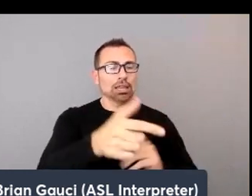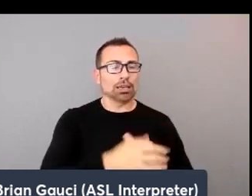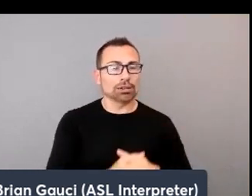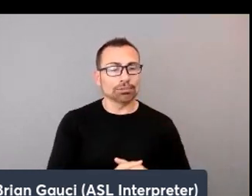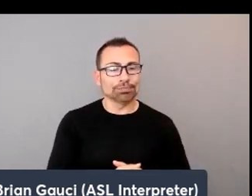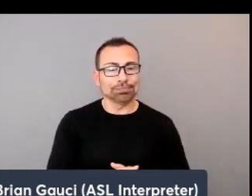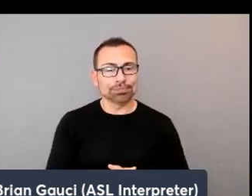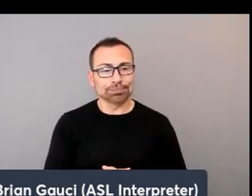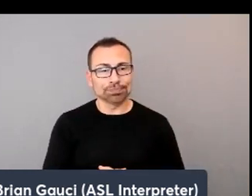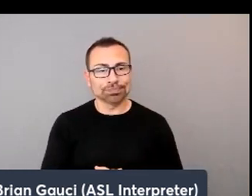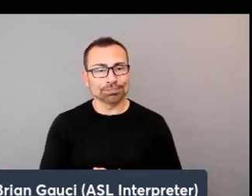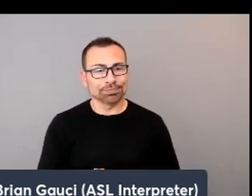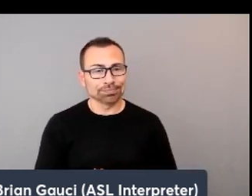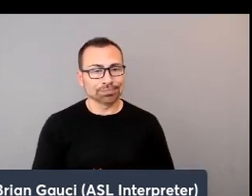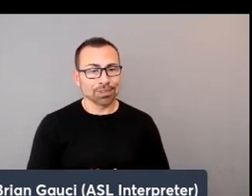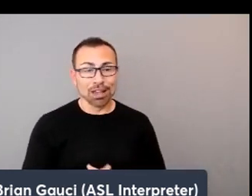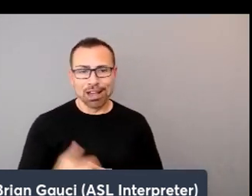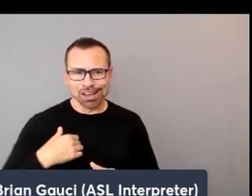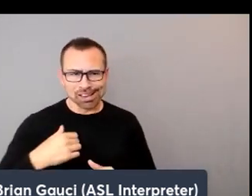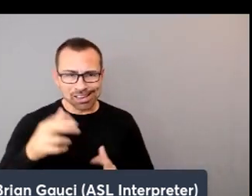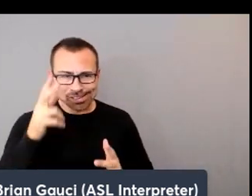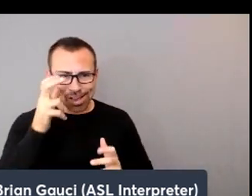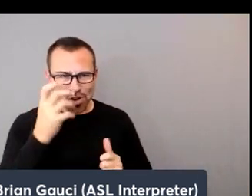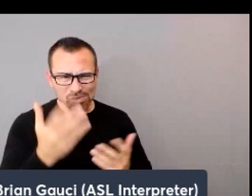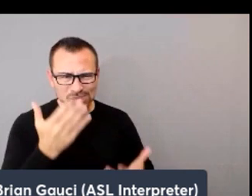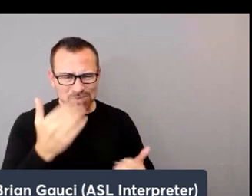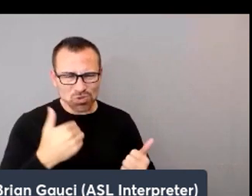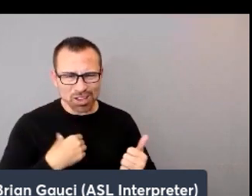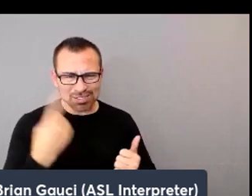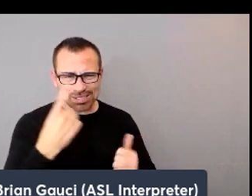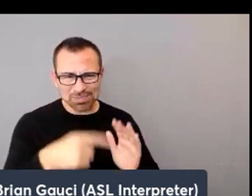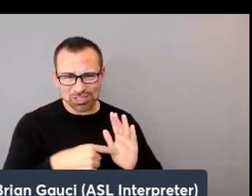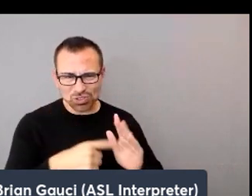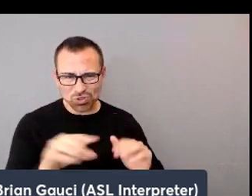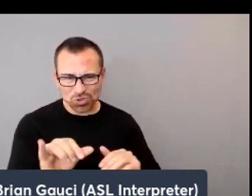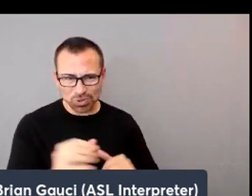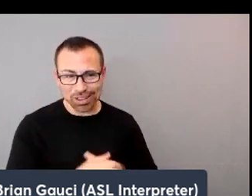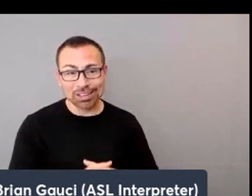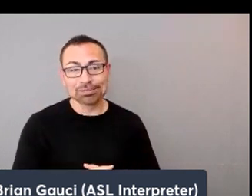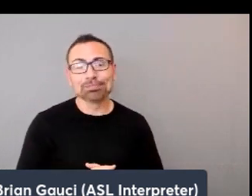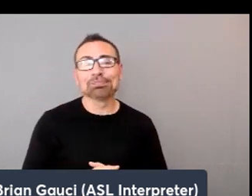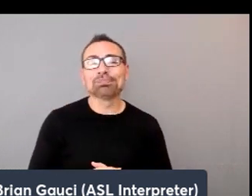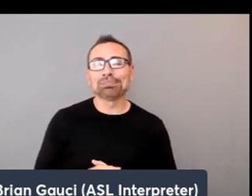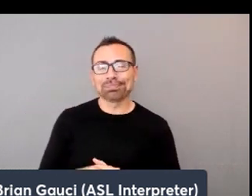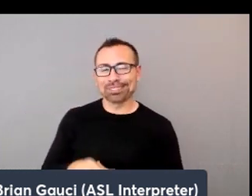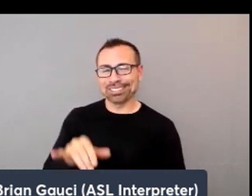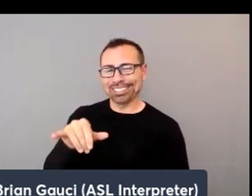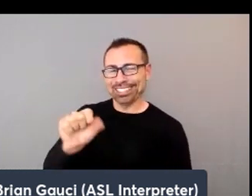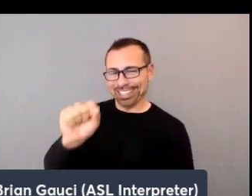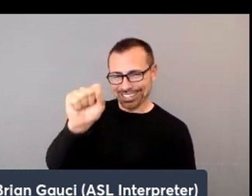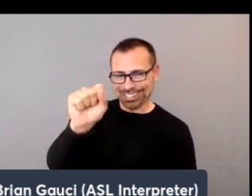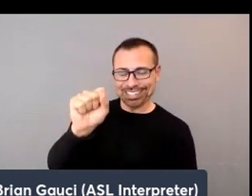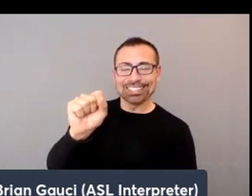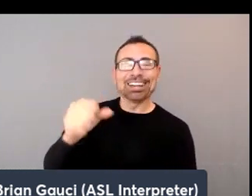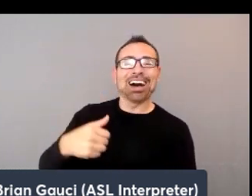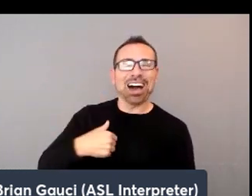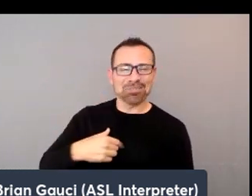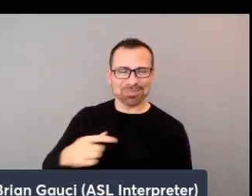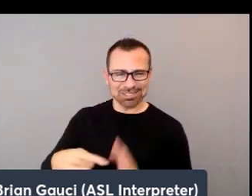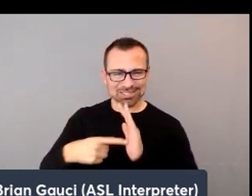well. So I am going to show things around